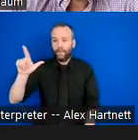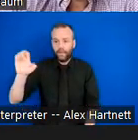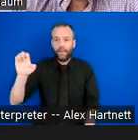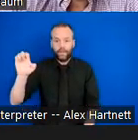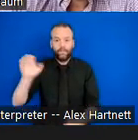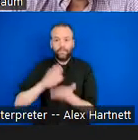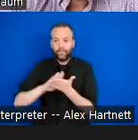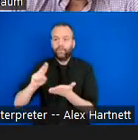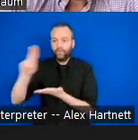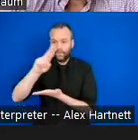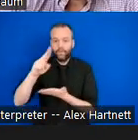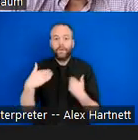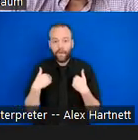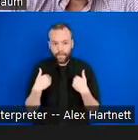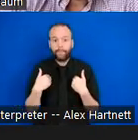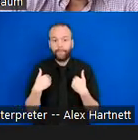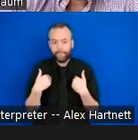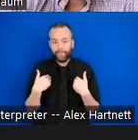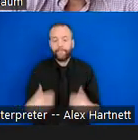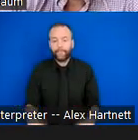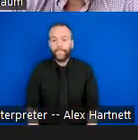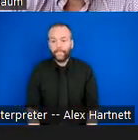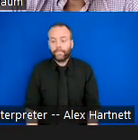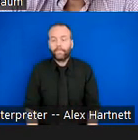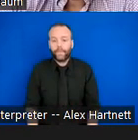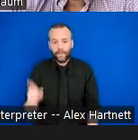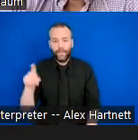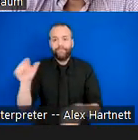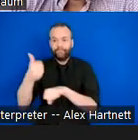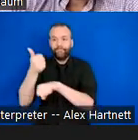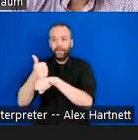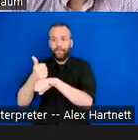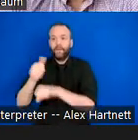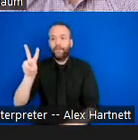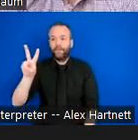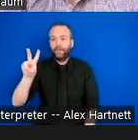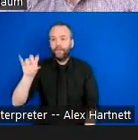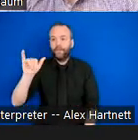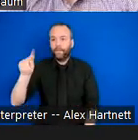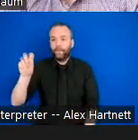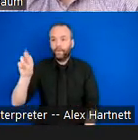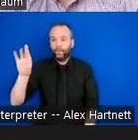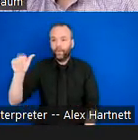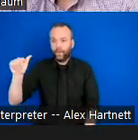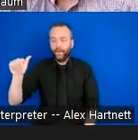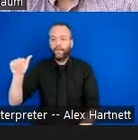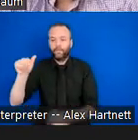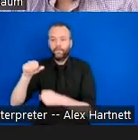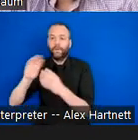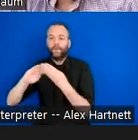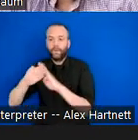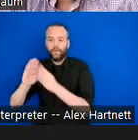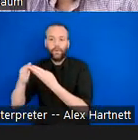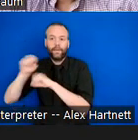Transgender Health, general and advanced training. Paul also founded Victoria Community Counseling and serves as the CFO, secretary, and business